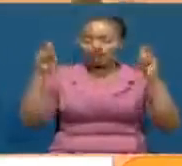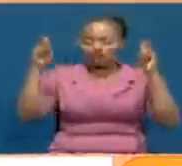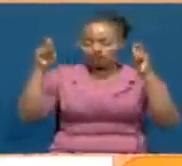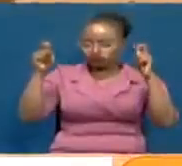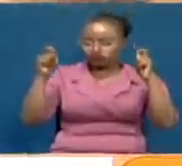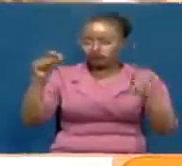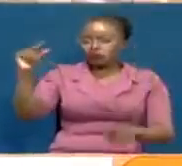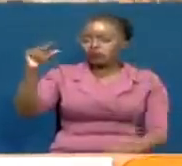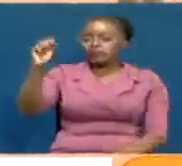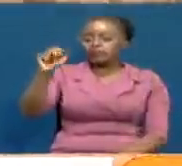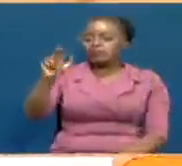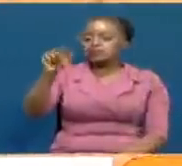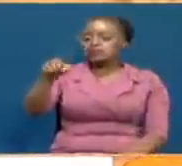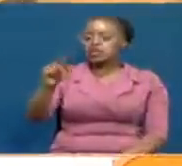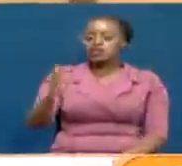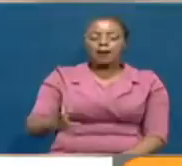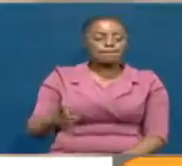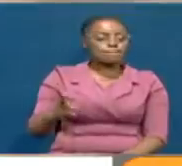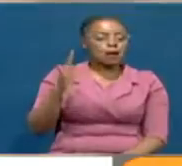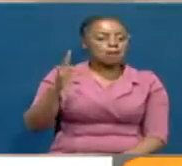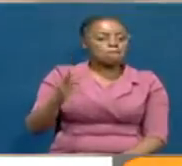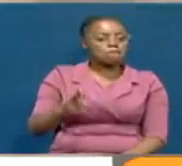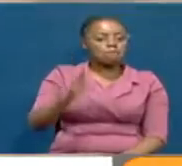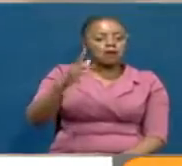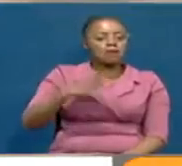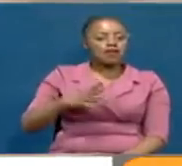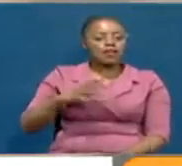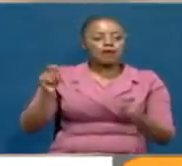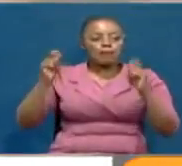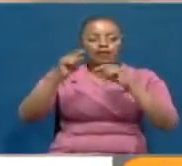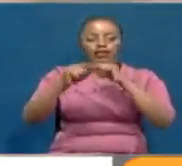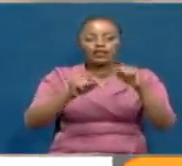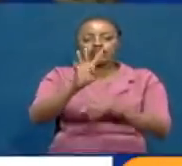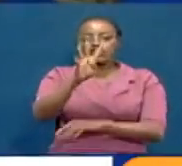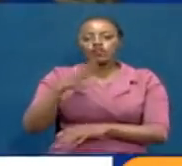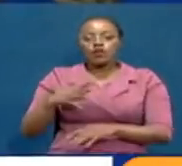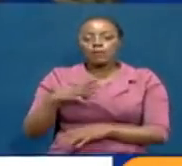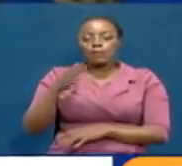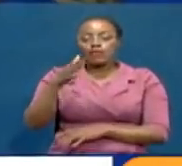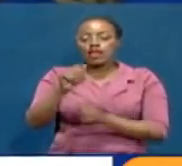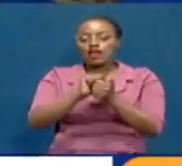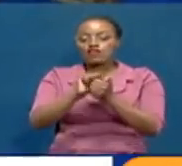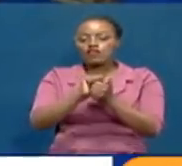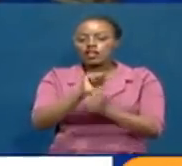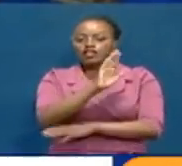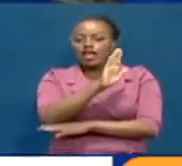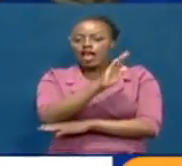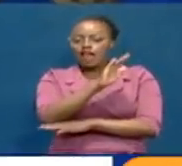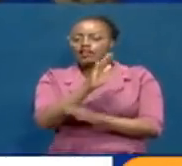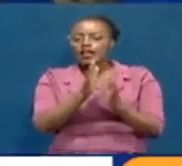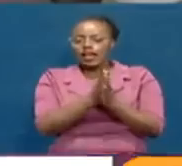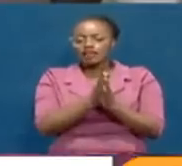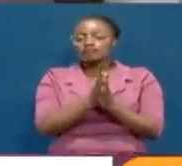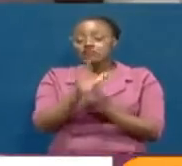the GSU allegedly opened fire at the protesters, killing four on the spot. Friday afternoon and angry